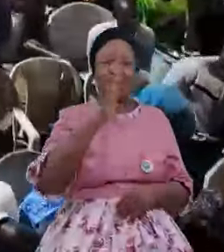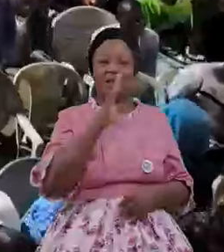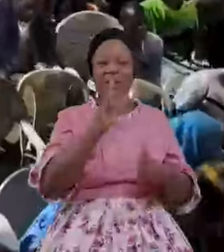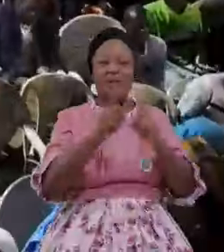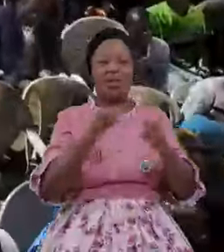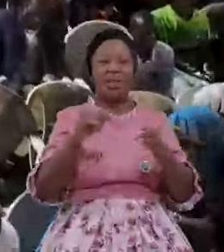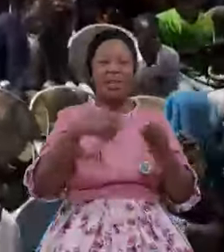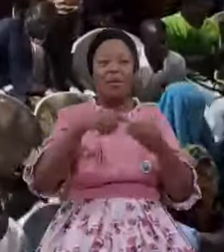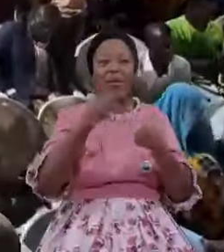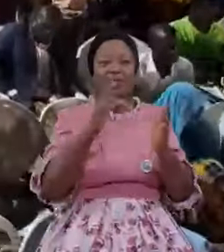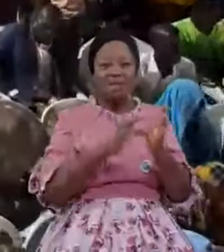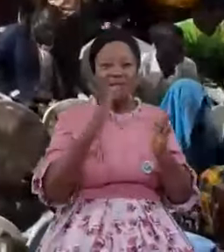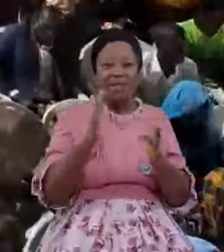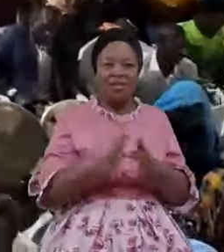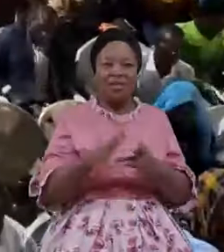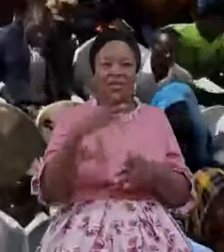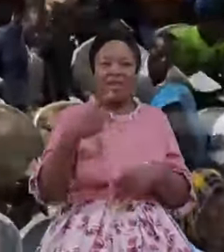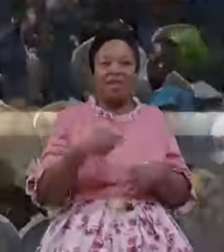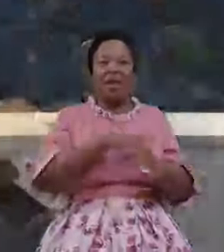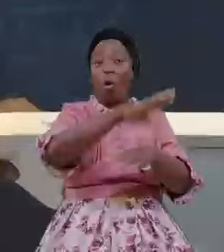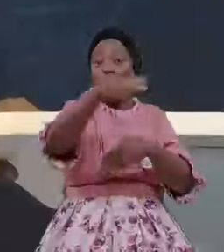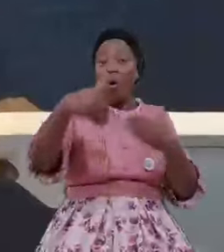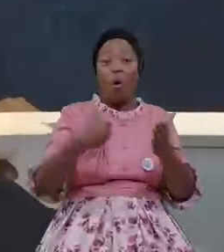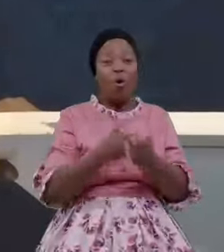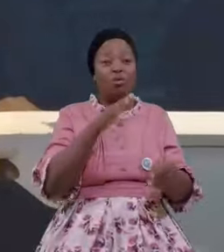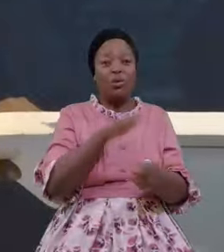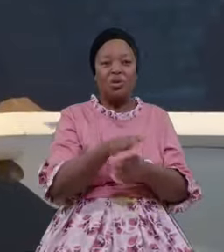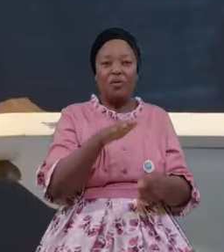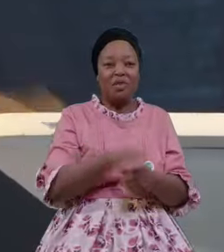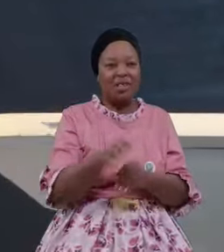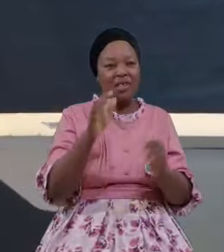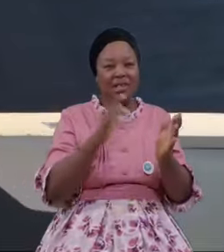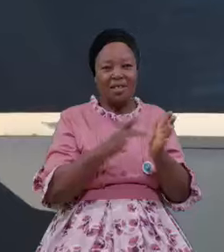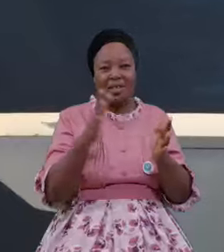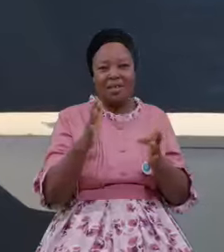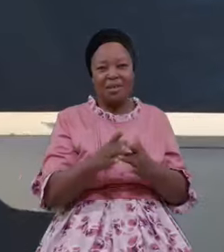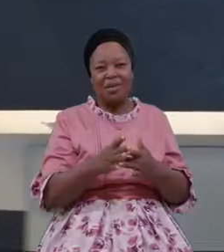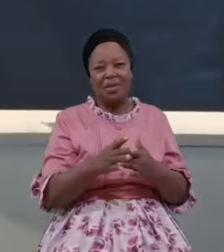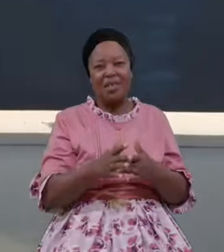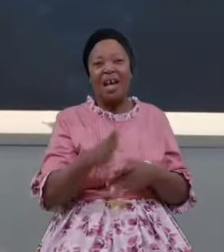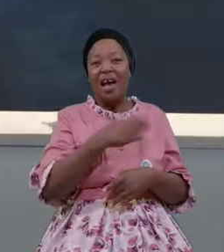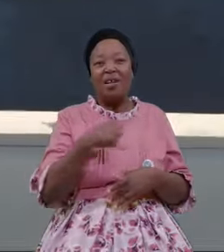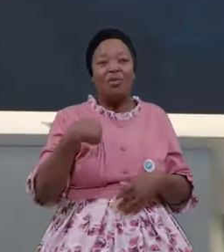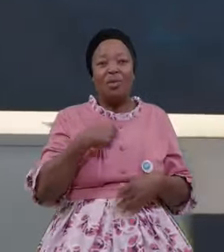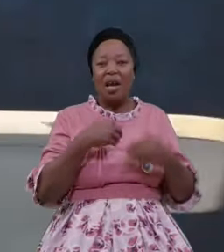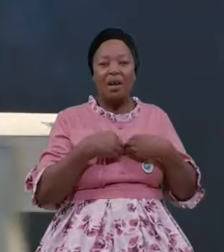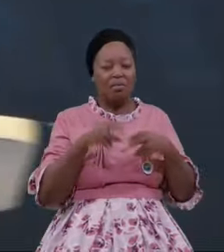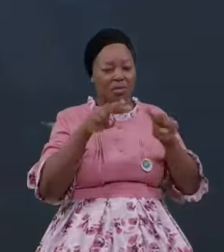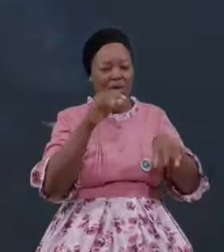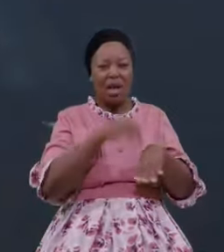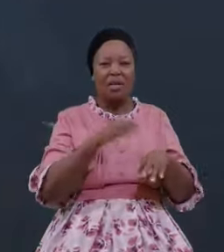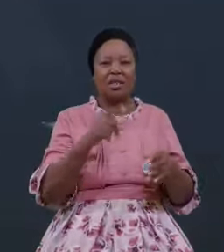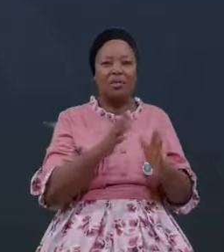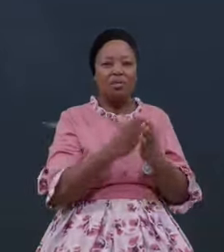Jesus, the all-sufficient Jesus. And we've looked at John, the gospel according